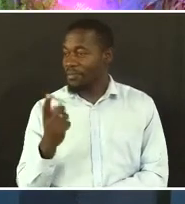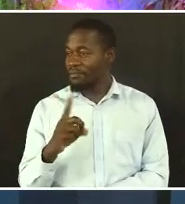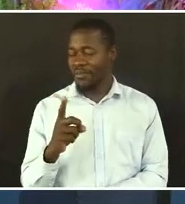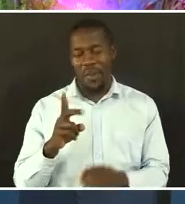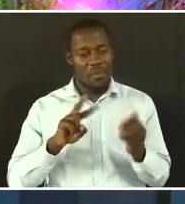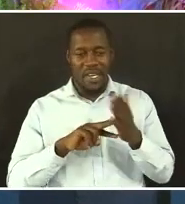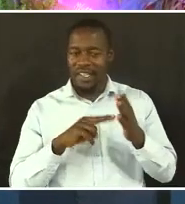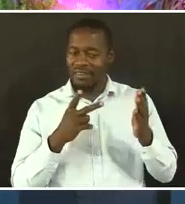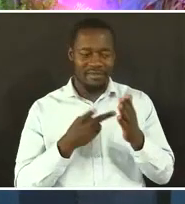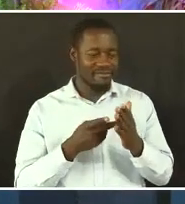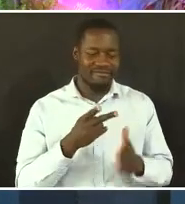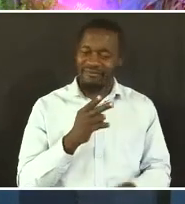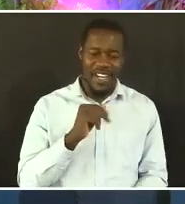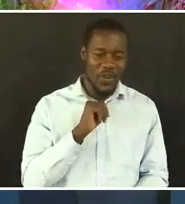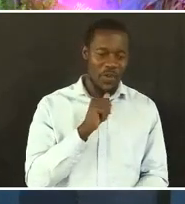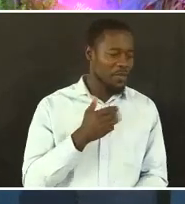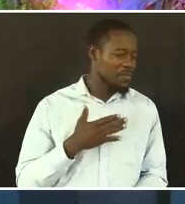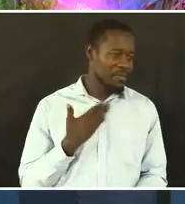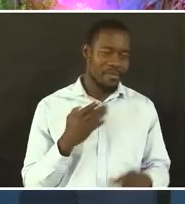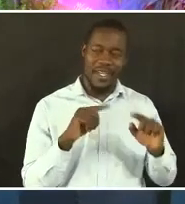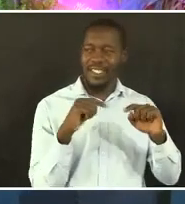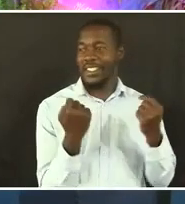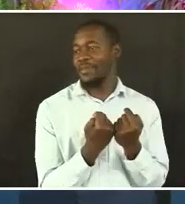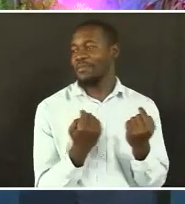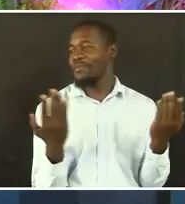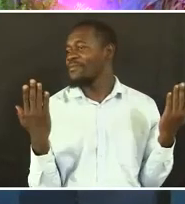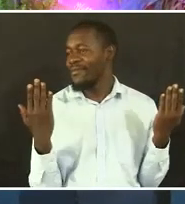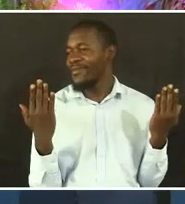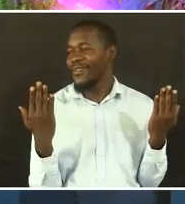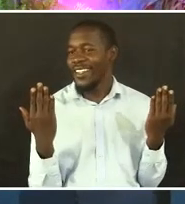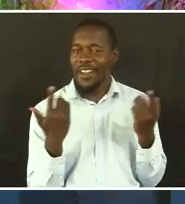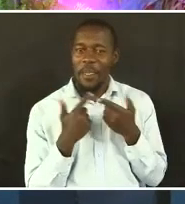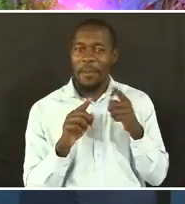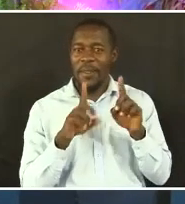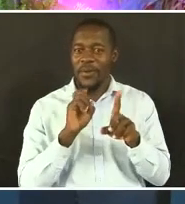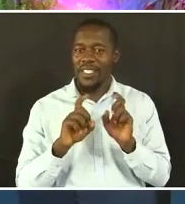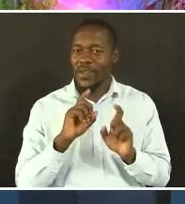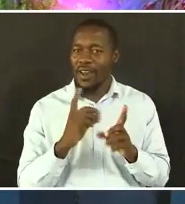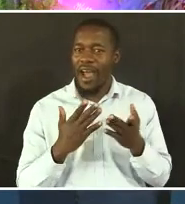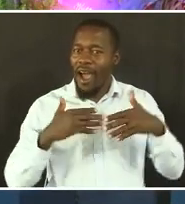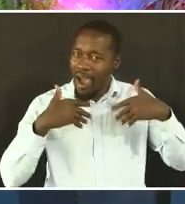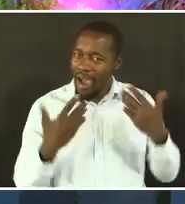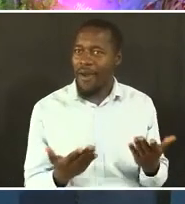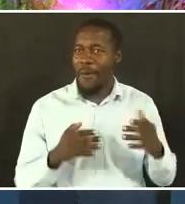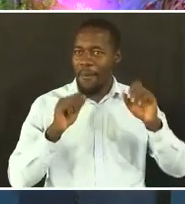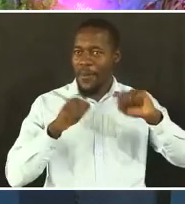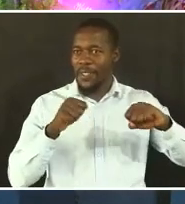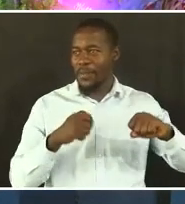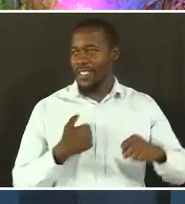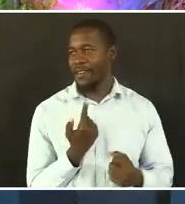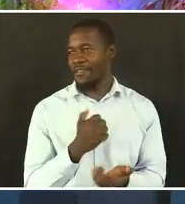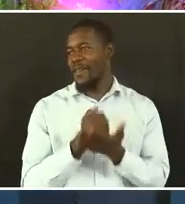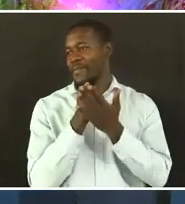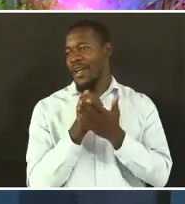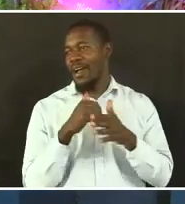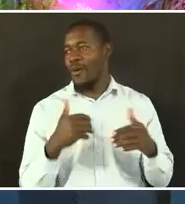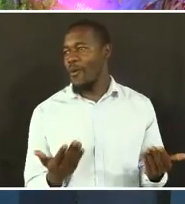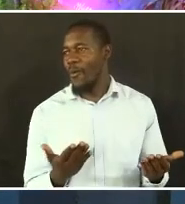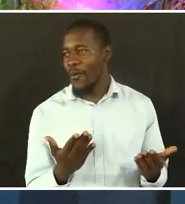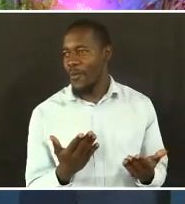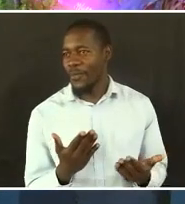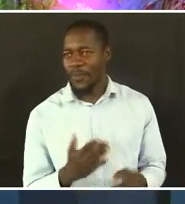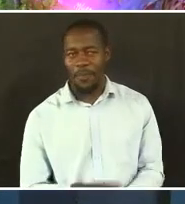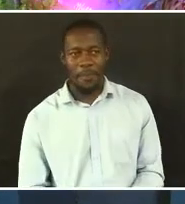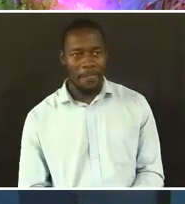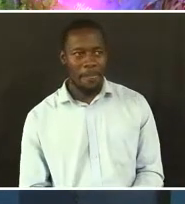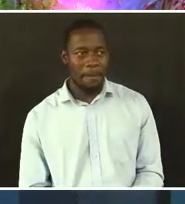visit those who are in prison? That is the biggest question. I will answer it quickly because I know some of you may just want